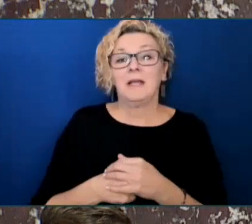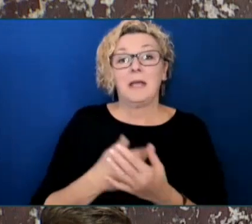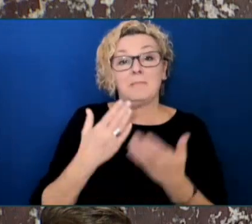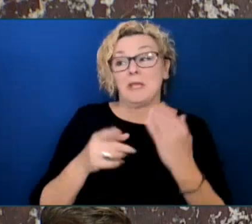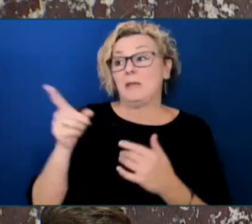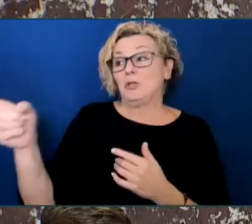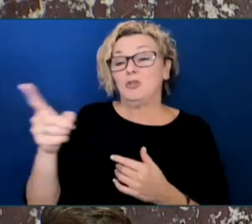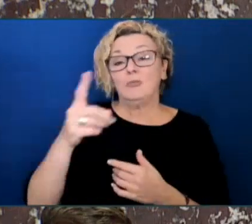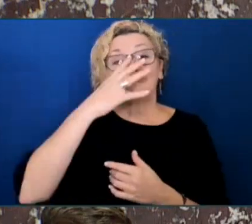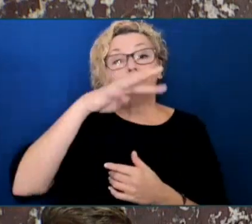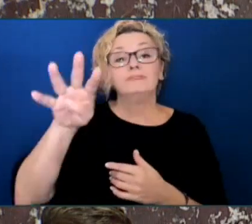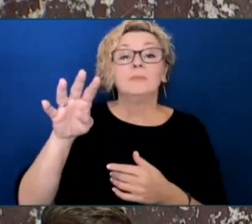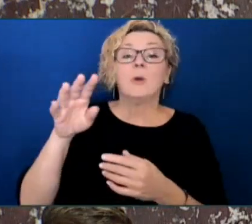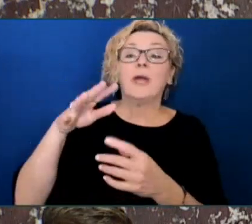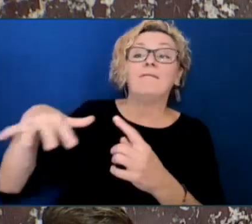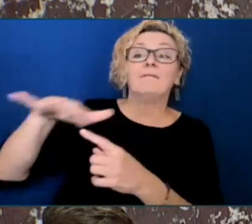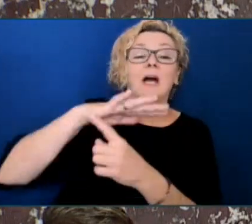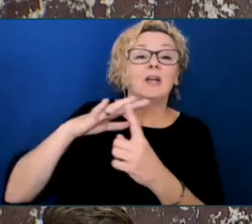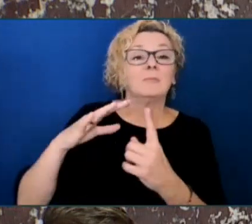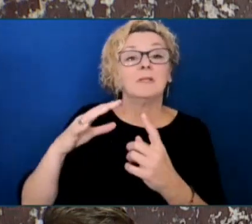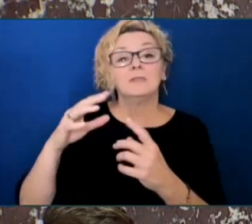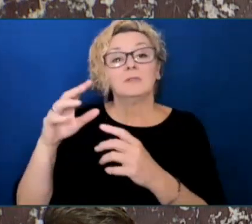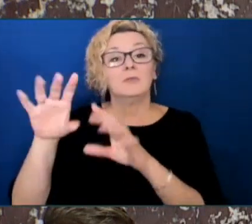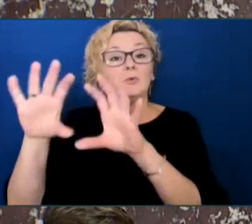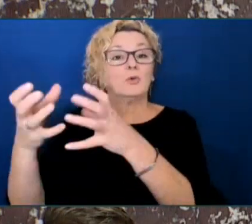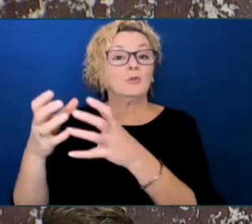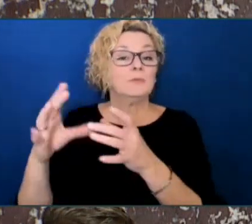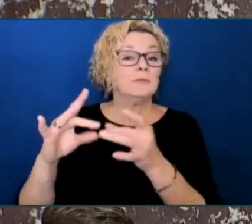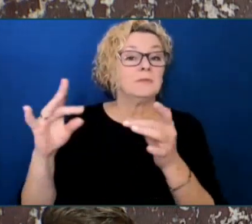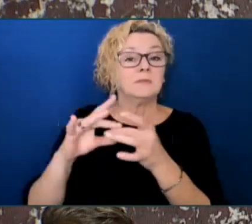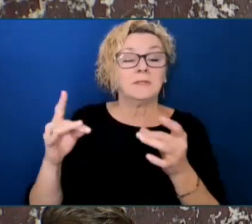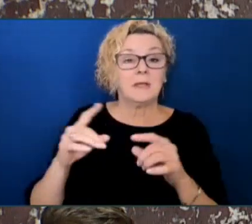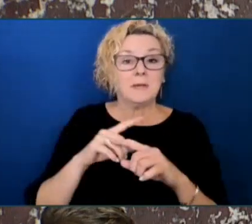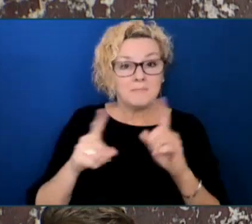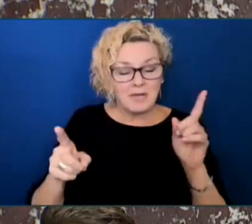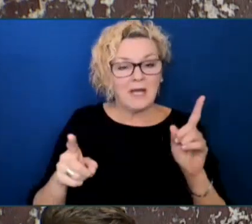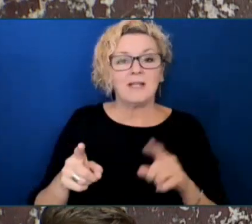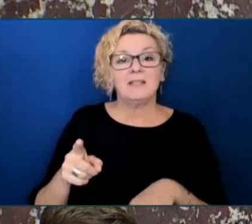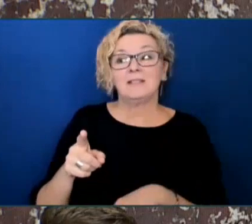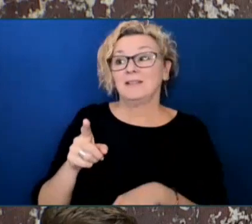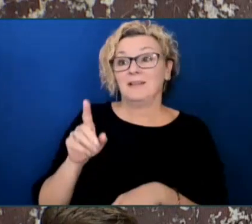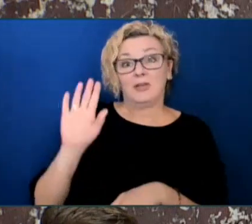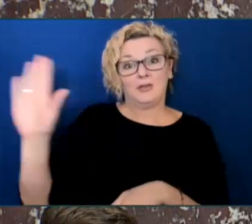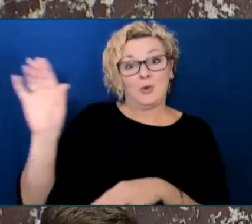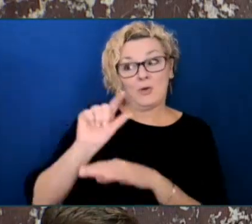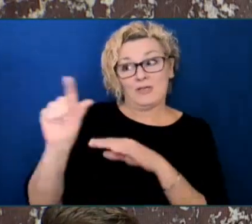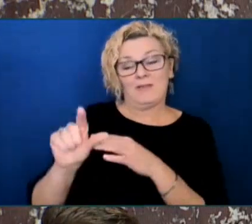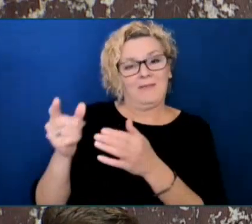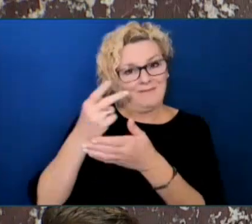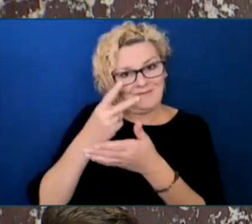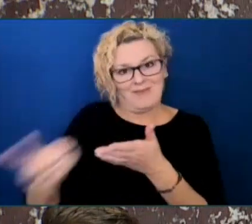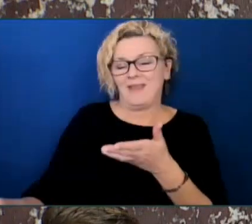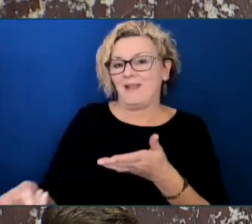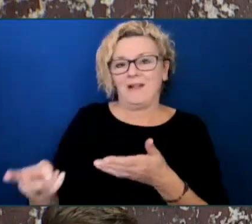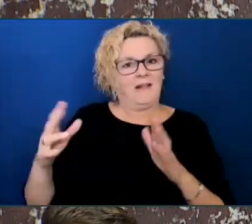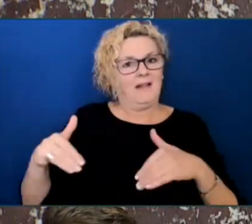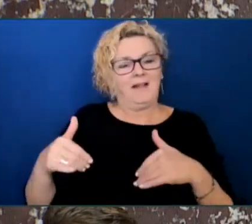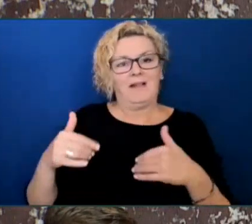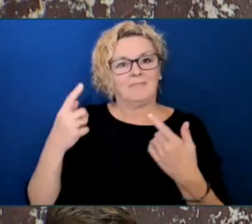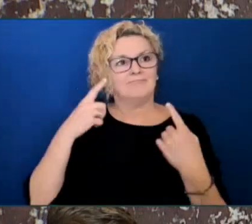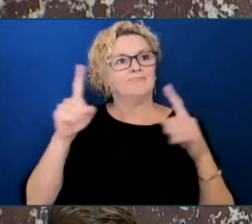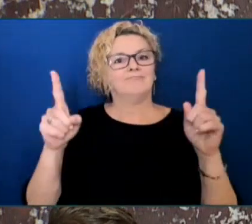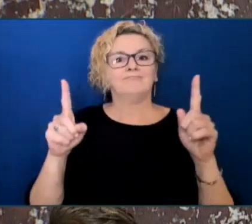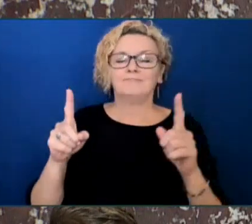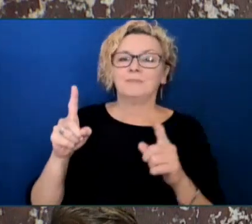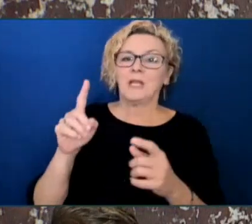government has failed to show us how it will meet its climate targets and has broken its own laws in the process. That's from EcoJustice. These are all supposed to